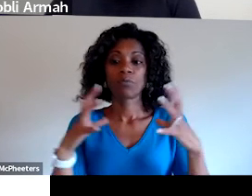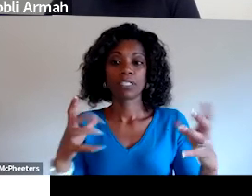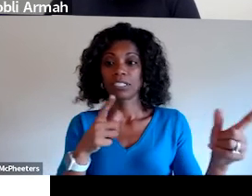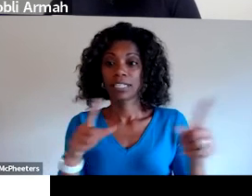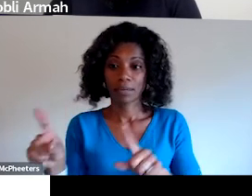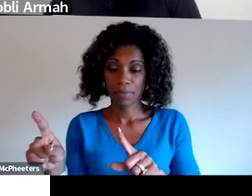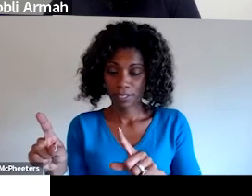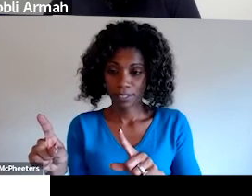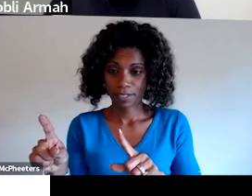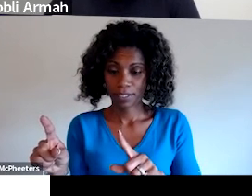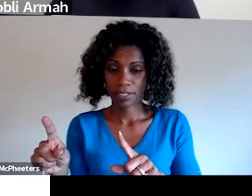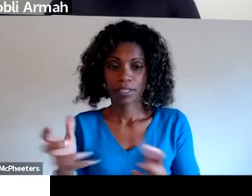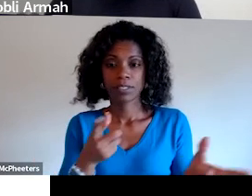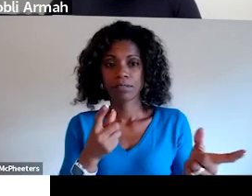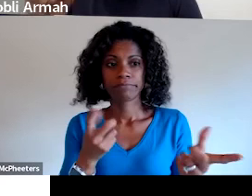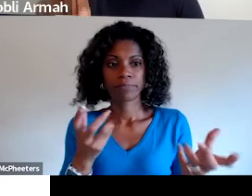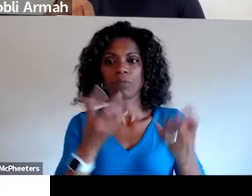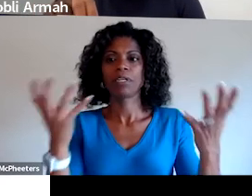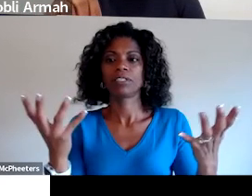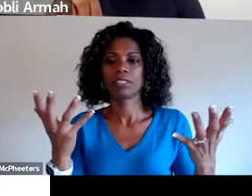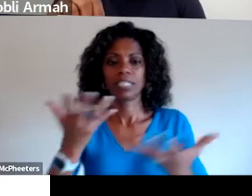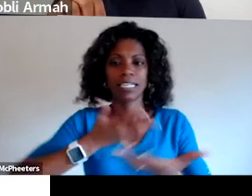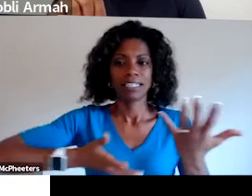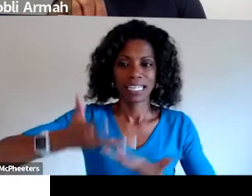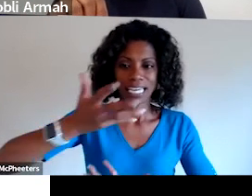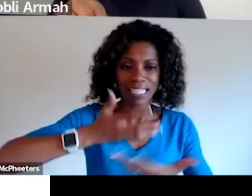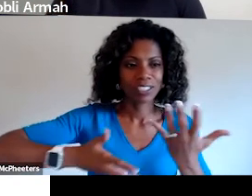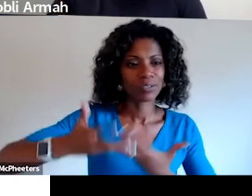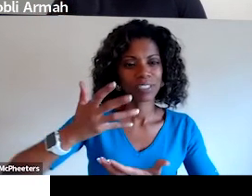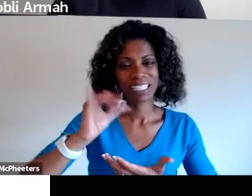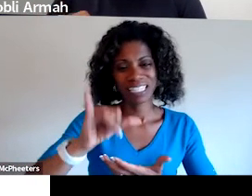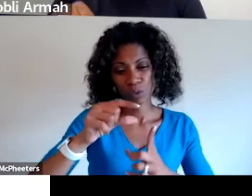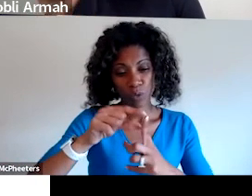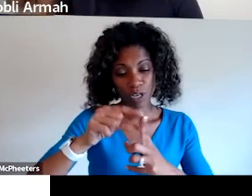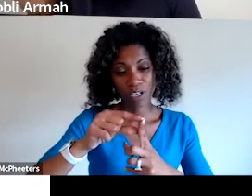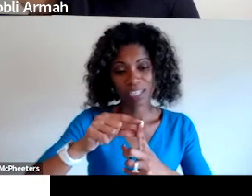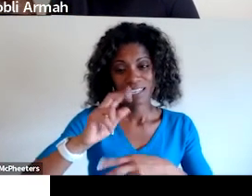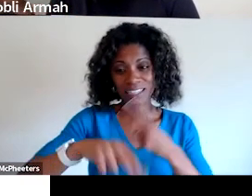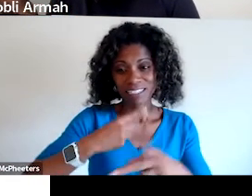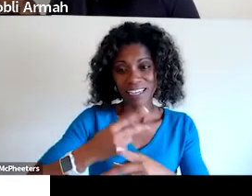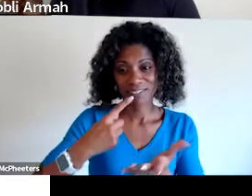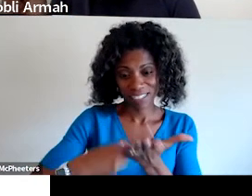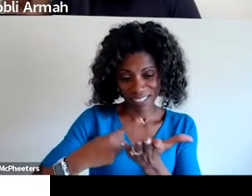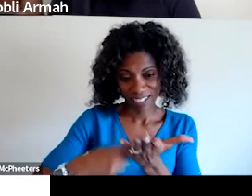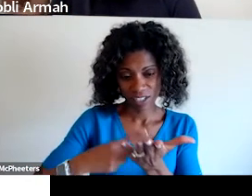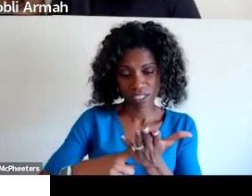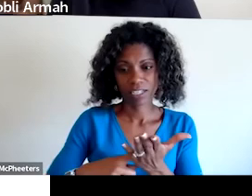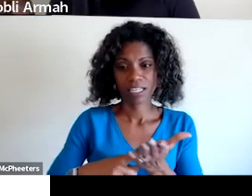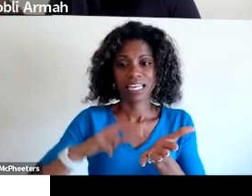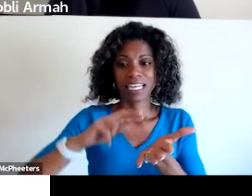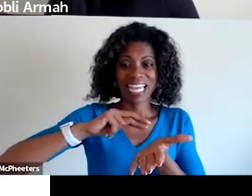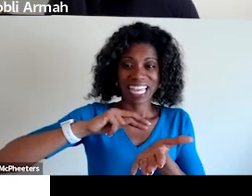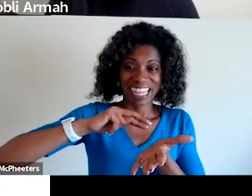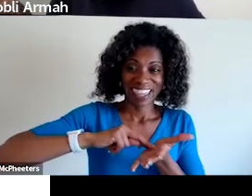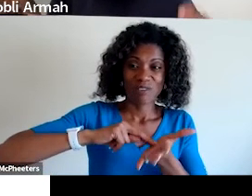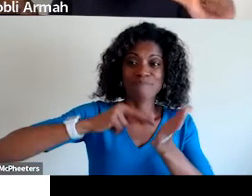with this discussion. And what I'll tell you is that the definitions is what's